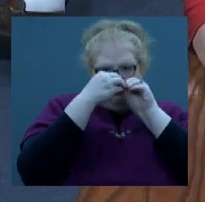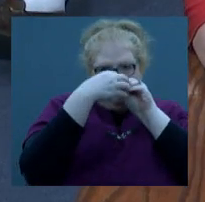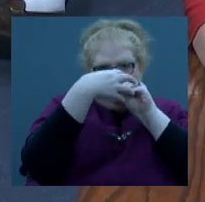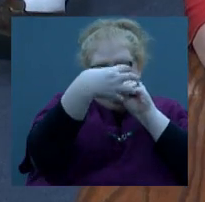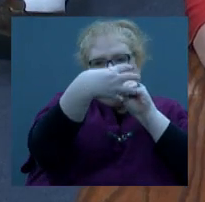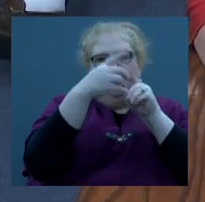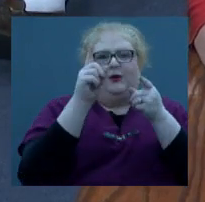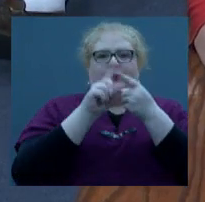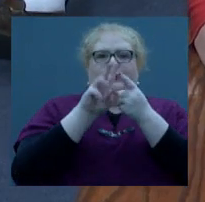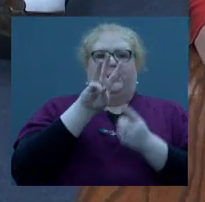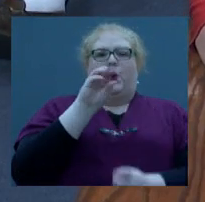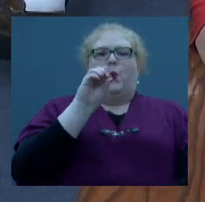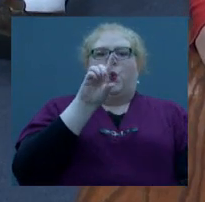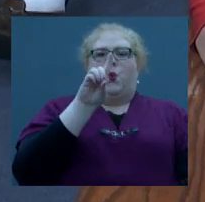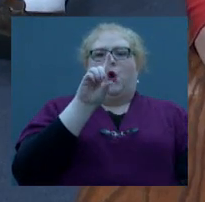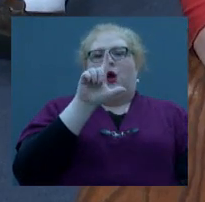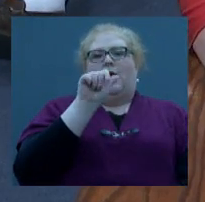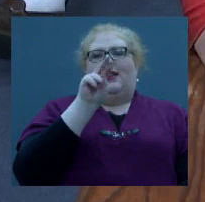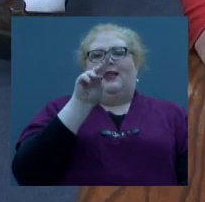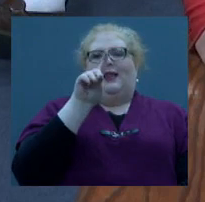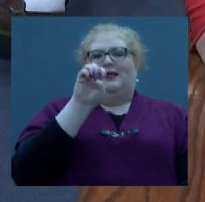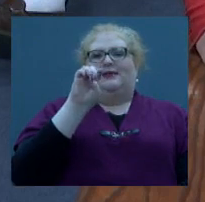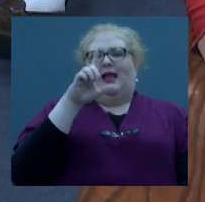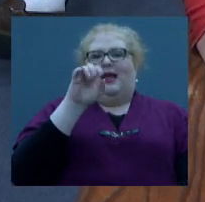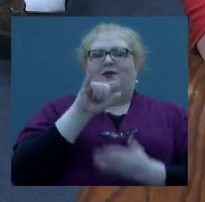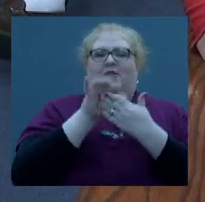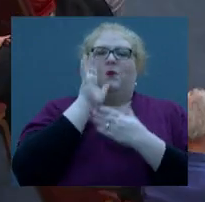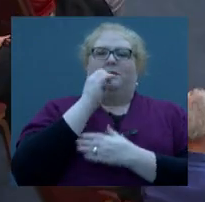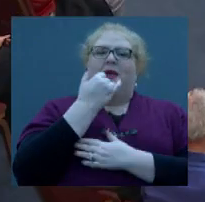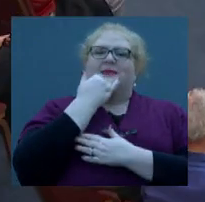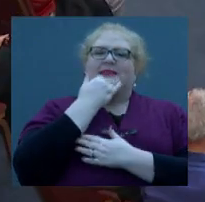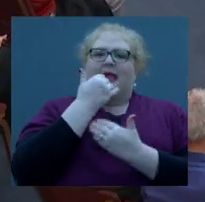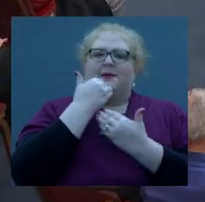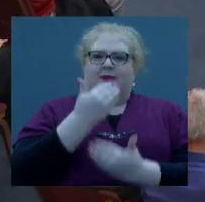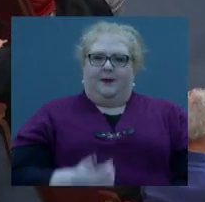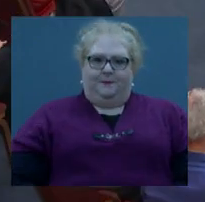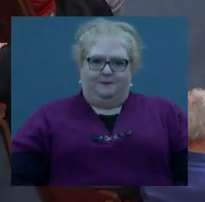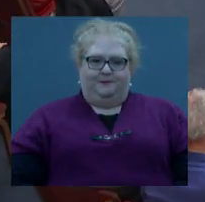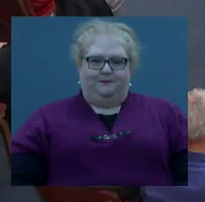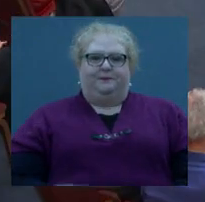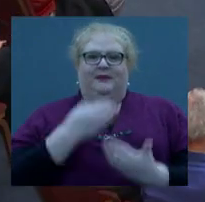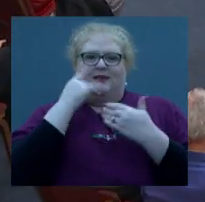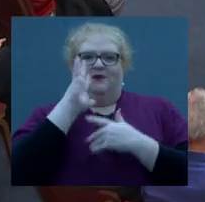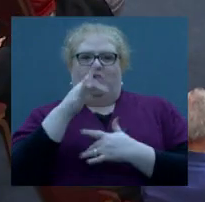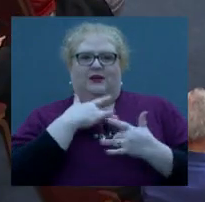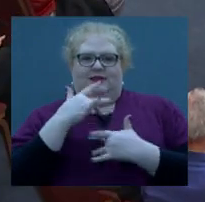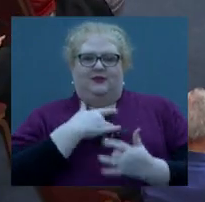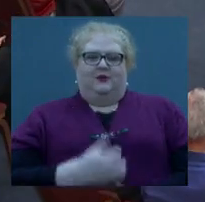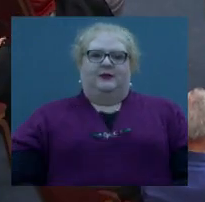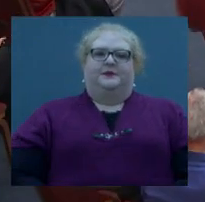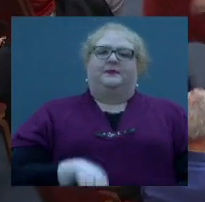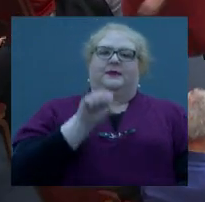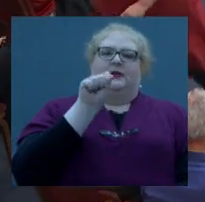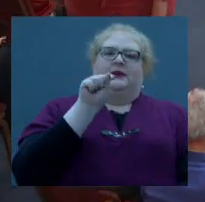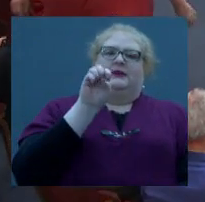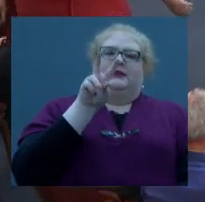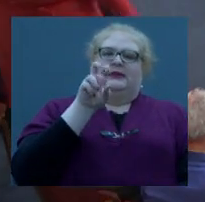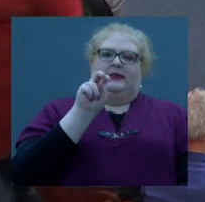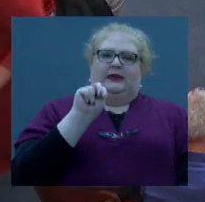Edge. And that would be a huge mistake. Thank you very much. I appreciate your consideration. Thank you, Stephen